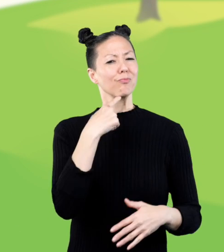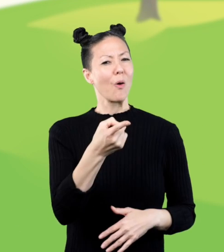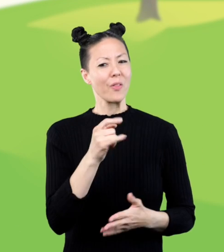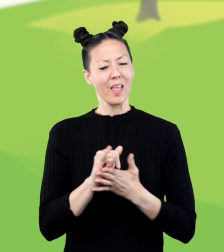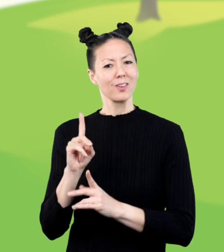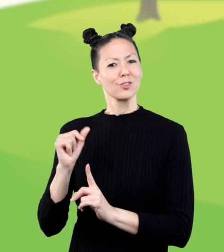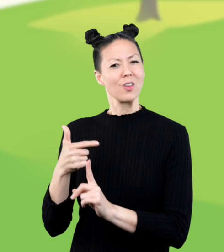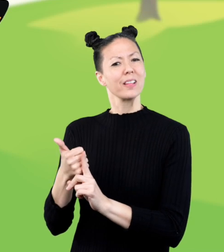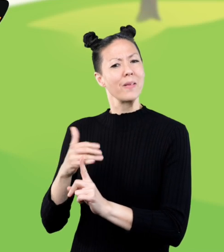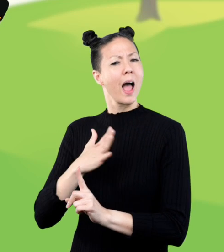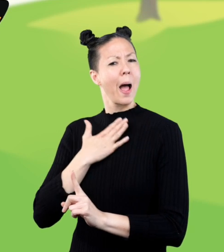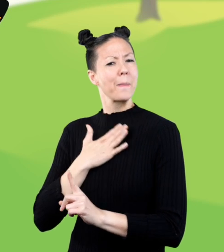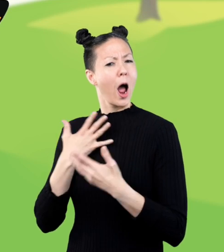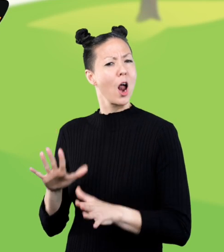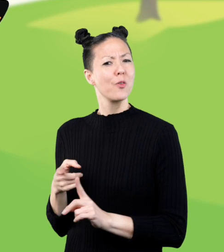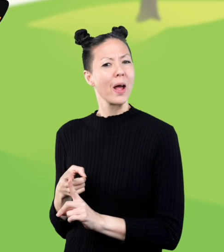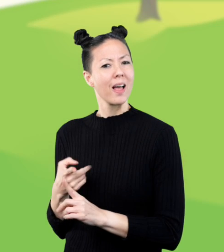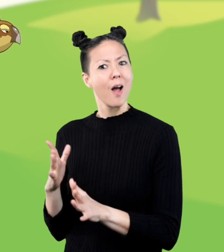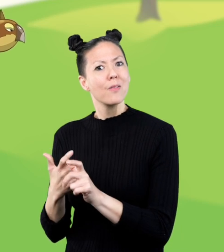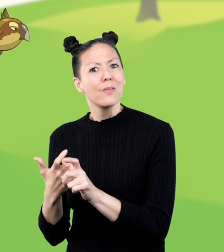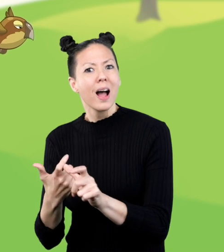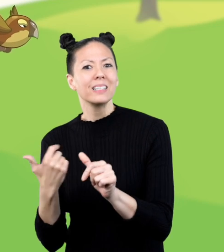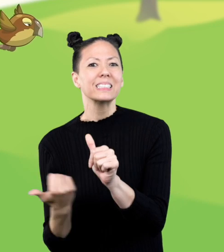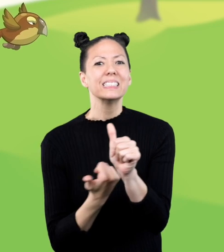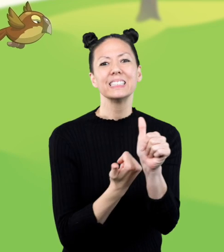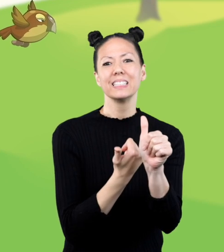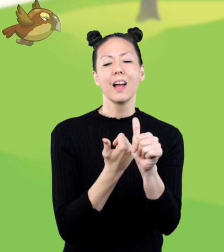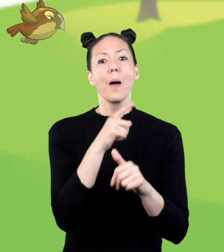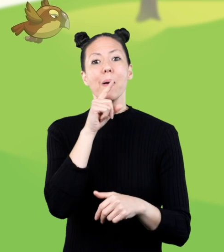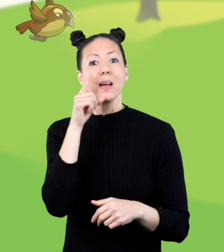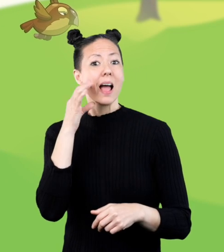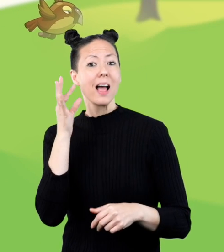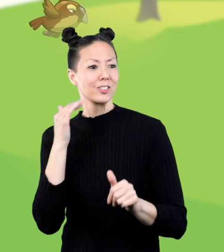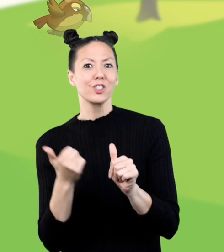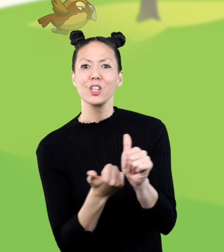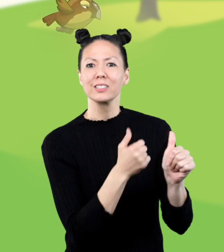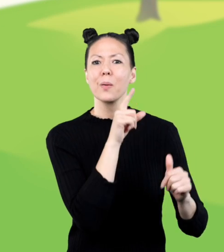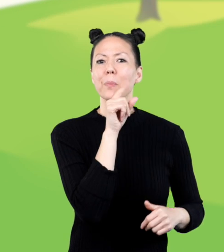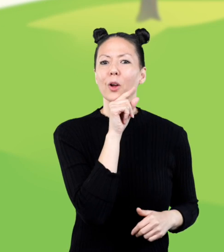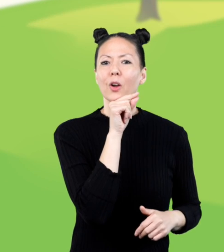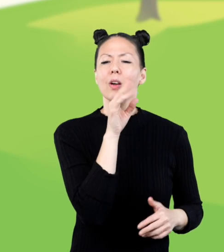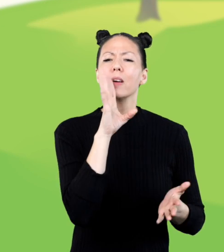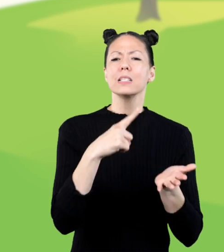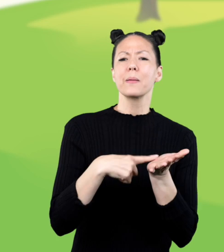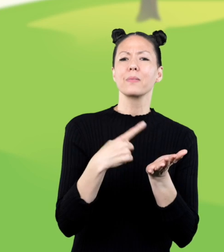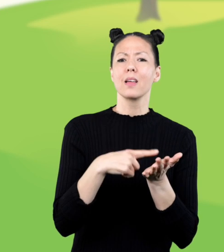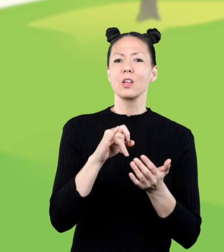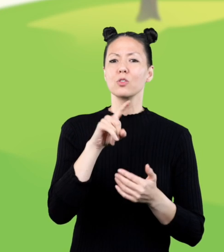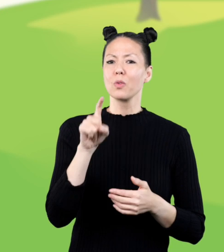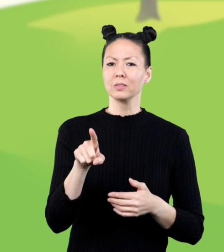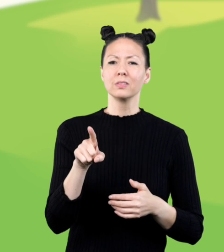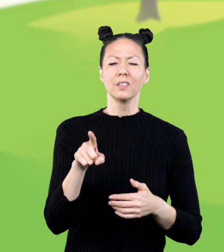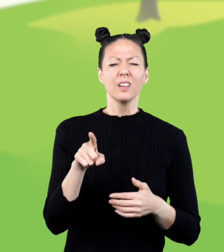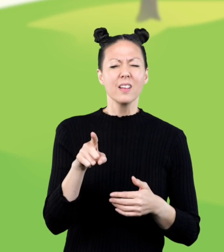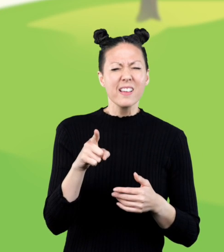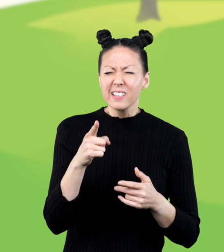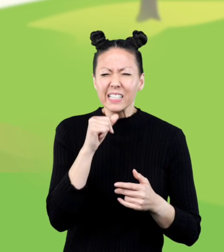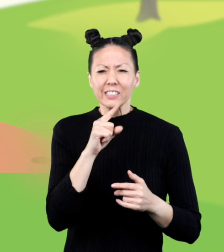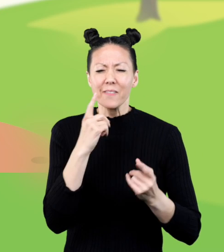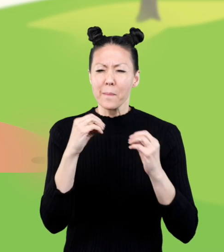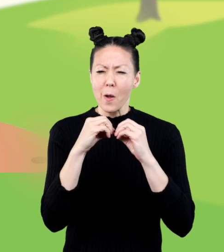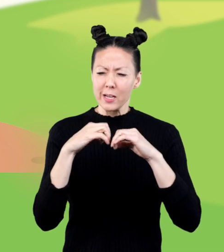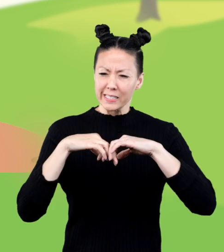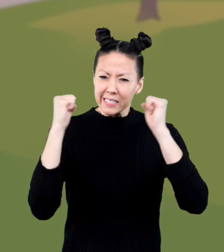is happy, it is running, and that the cat is chasing the bird. But sometimes a question requires a bit